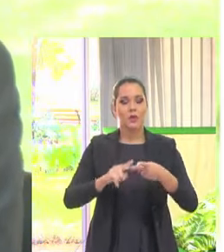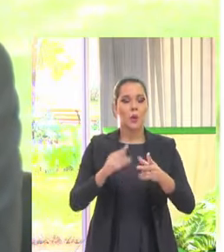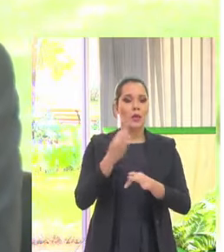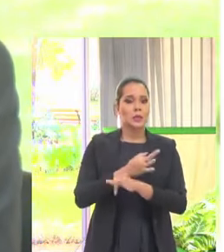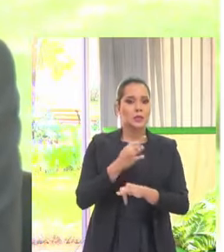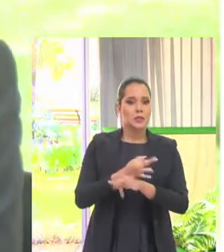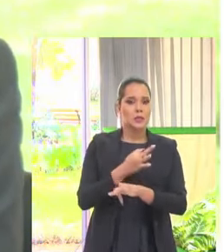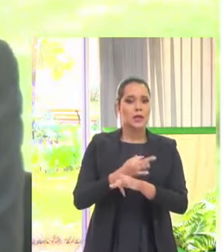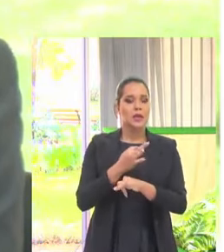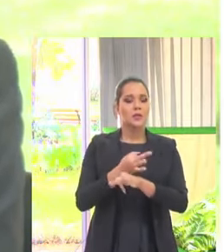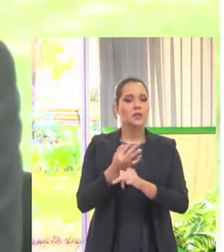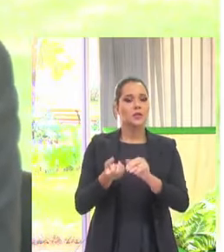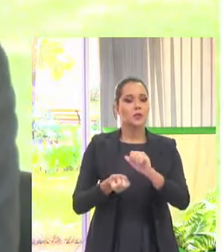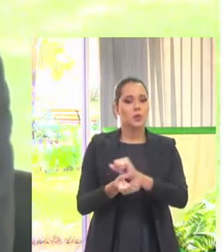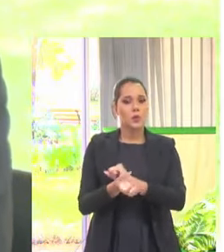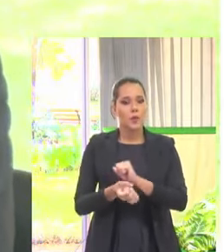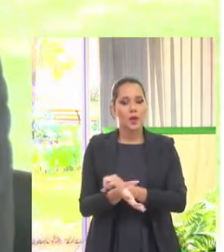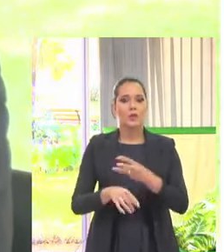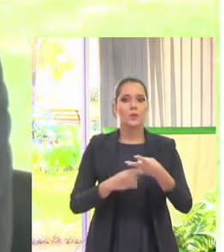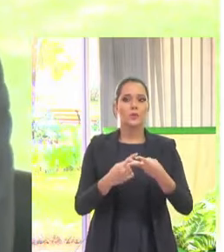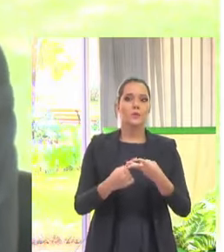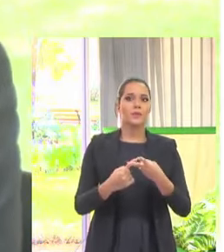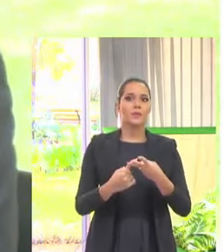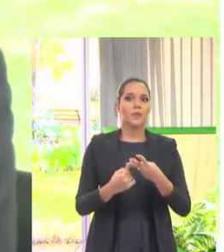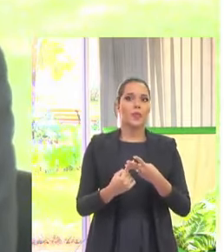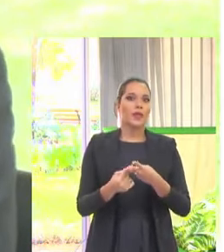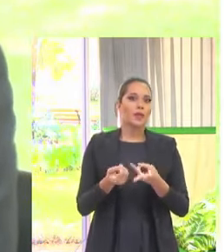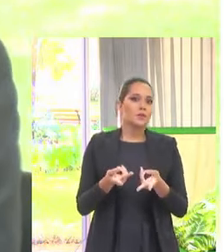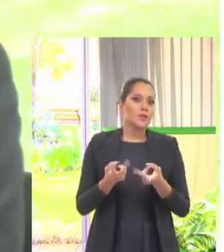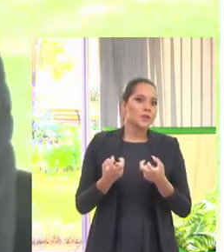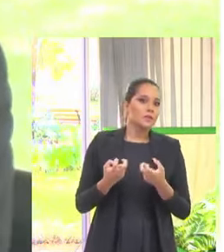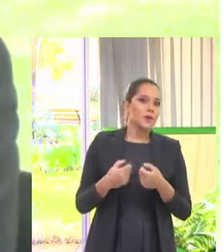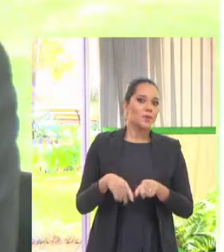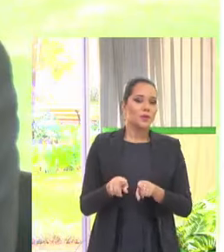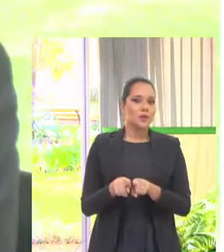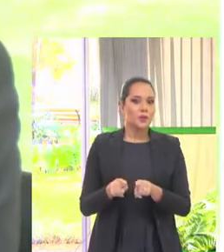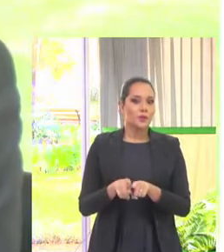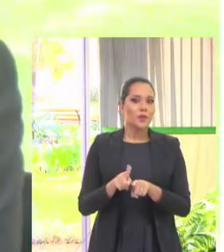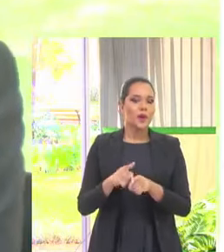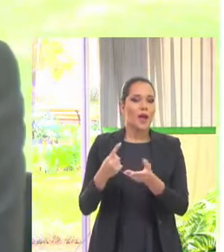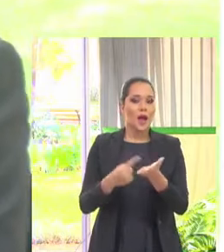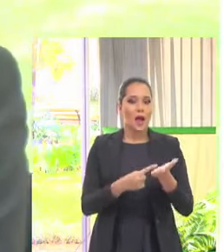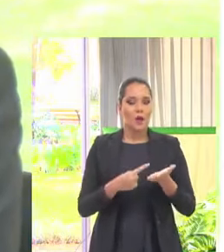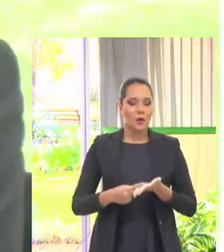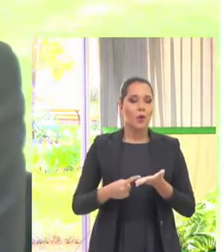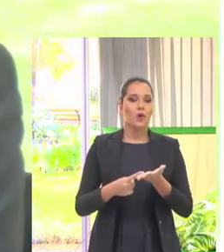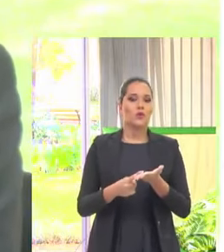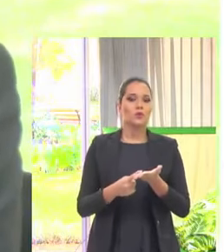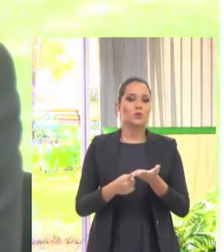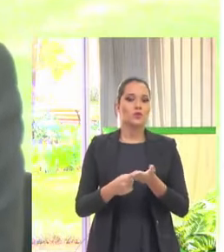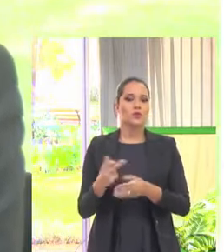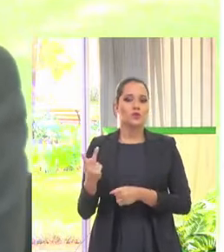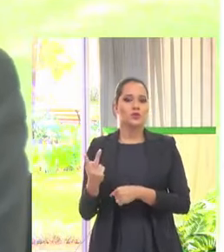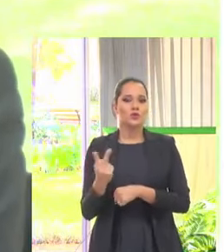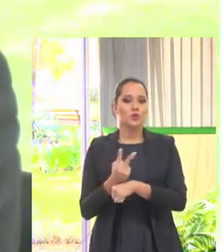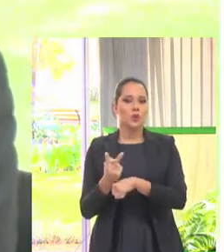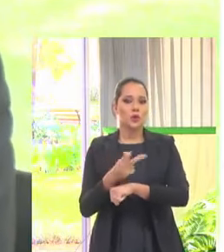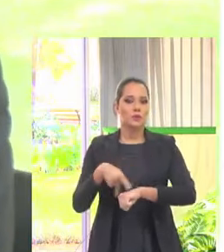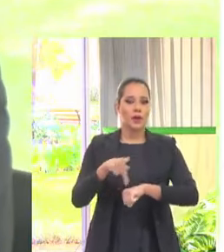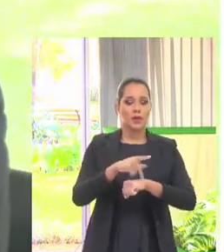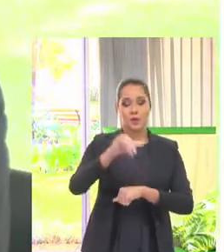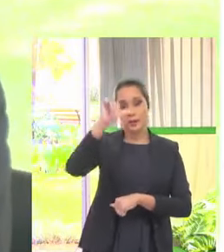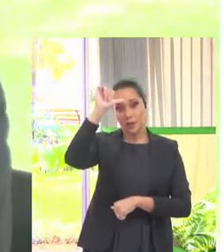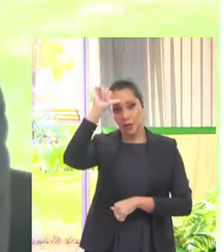we're seeing a host of bilateral and multilateral or minilateral agreements being made between India and other countries